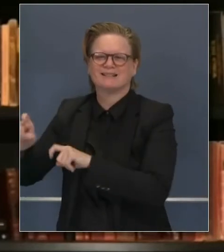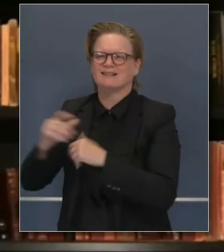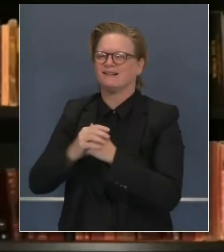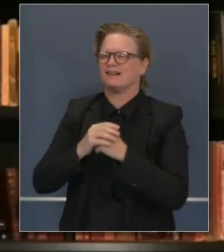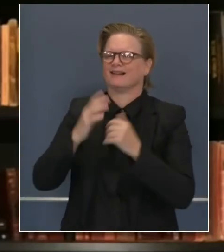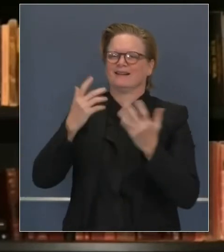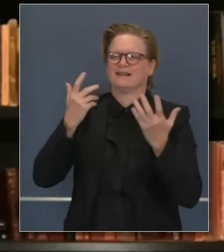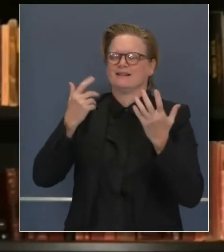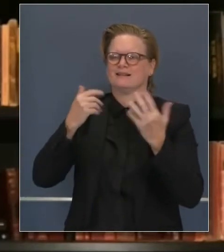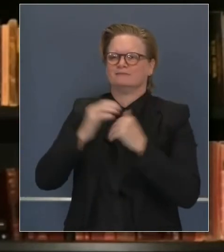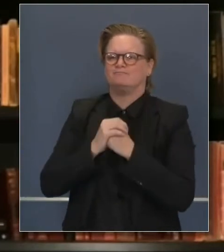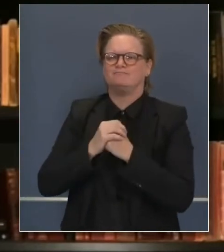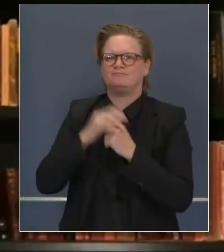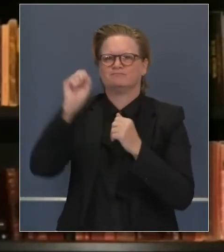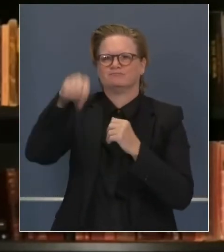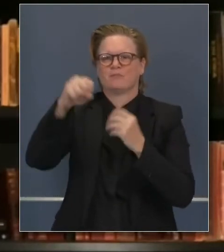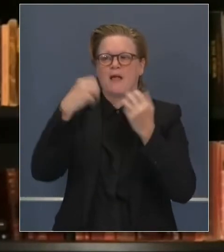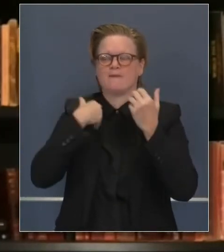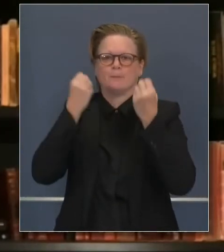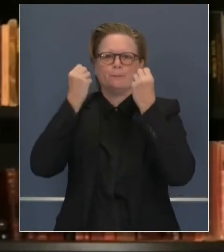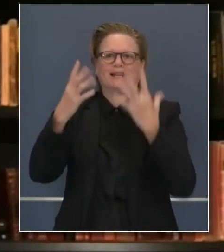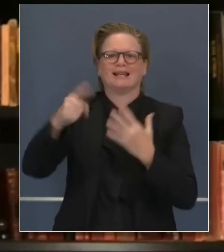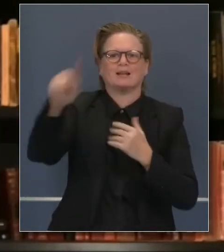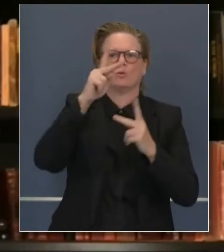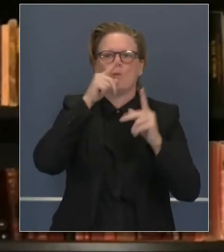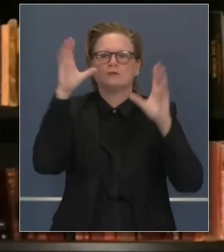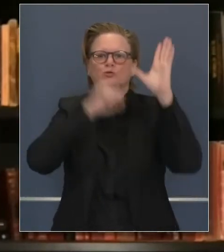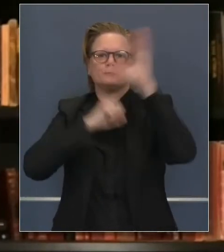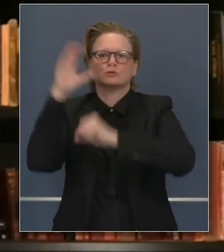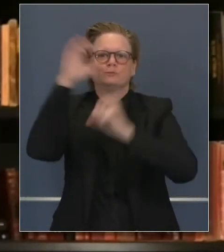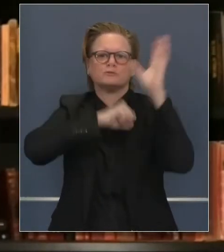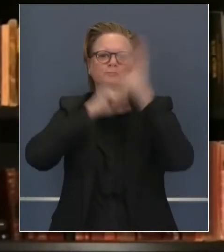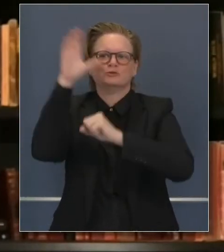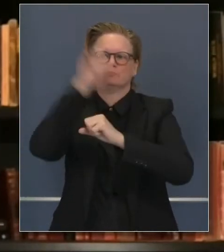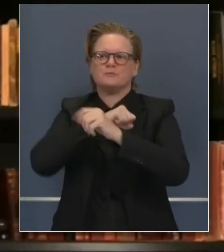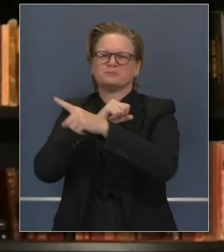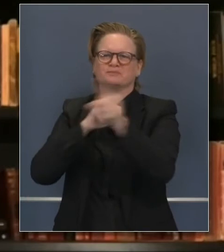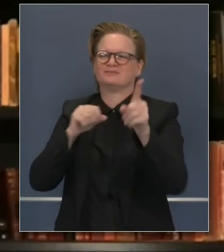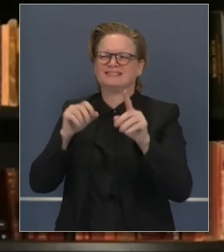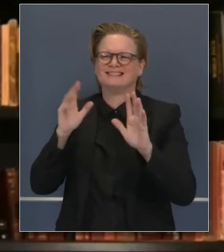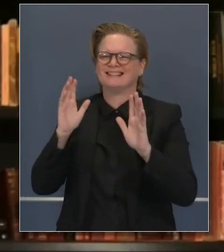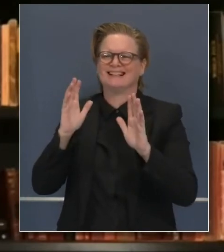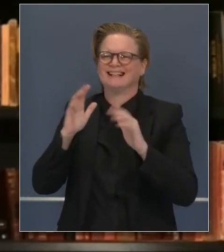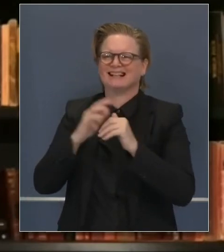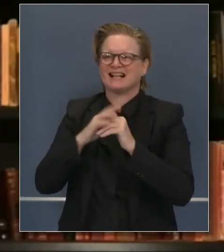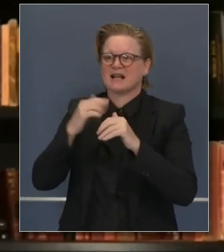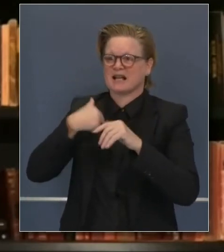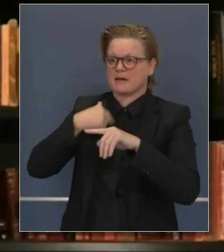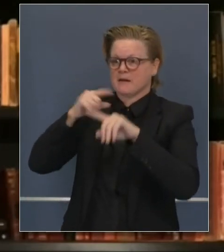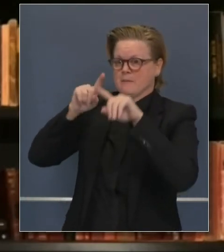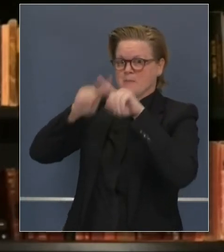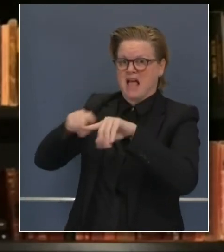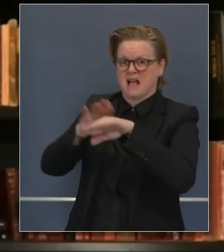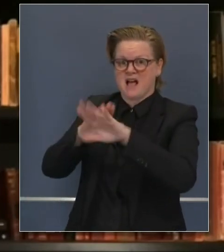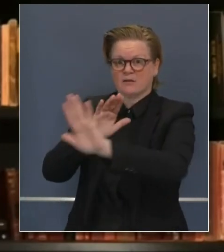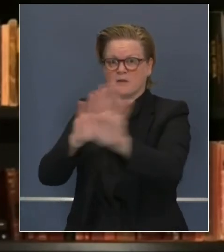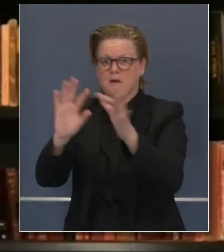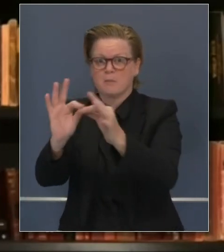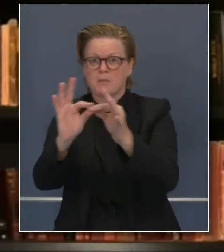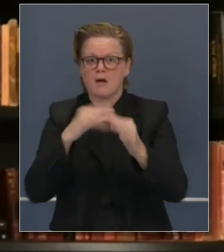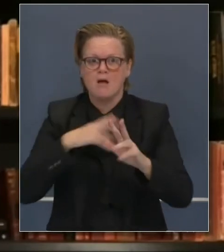than belaboring that, rather than being critical of that, it's just something we've come to expect. And so we've always